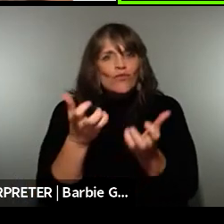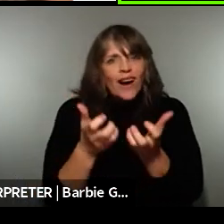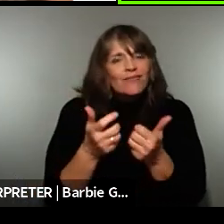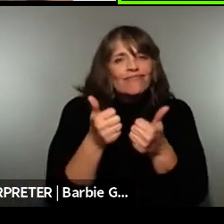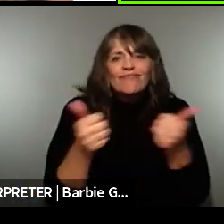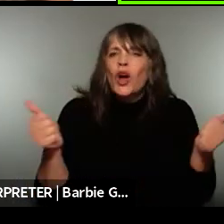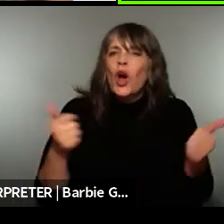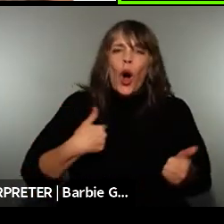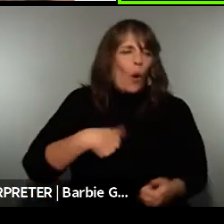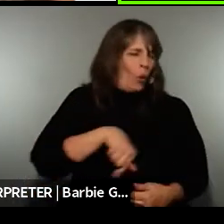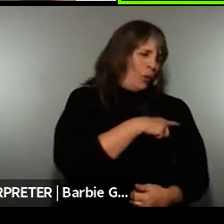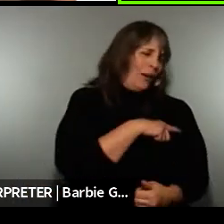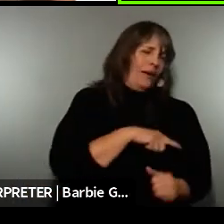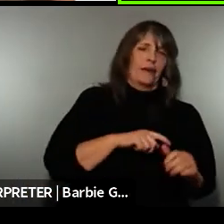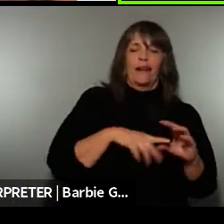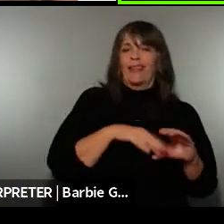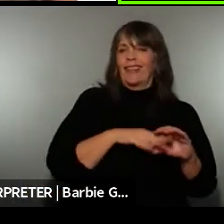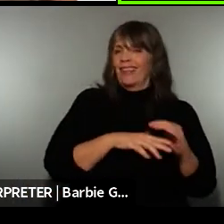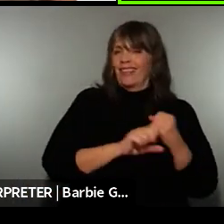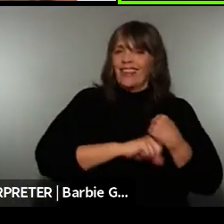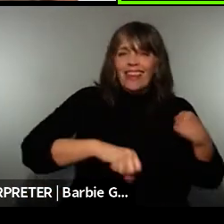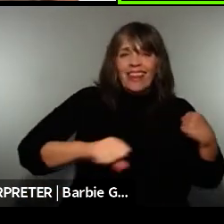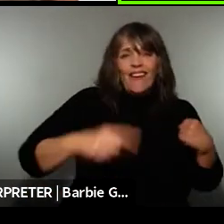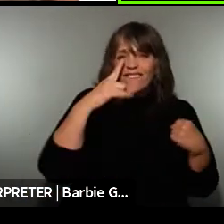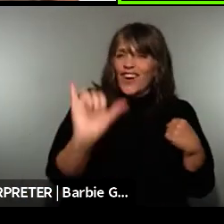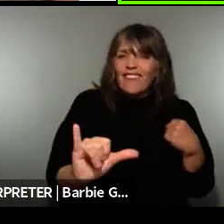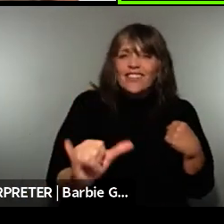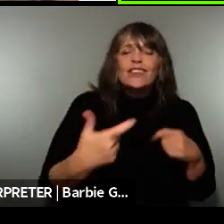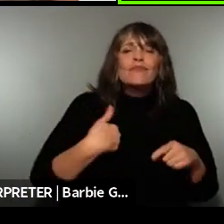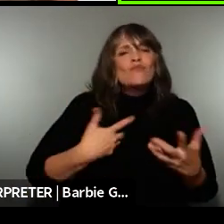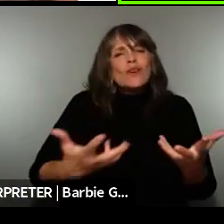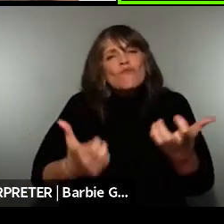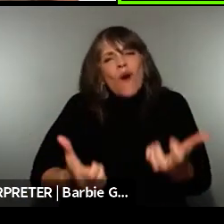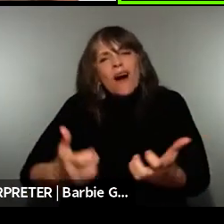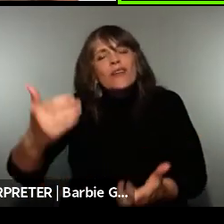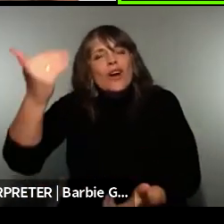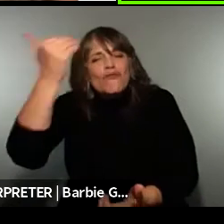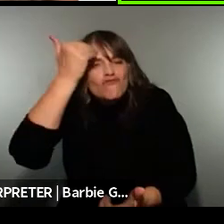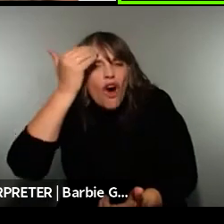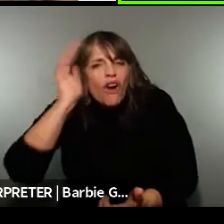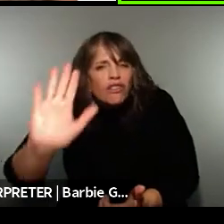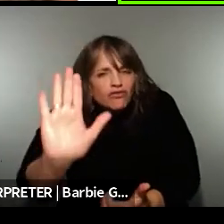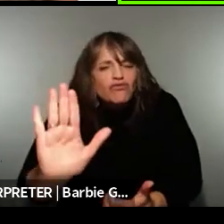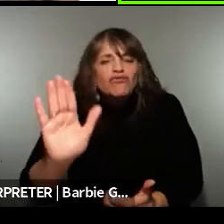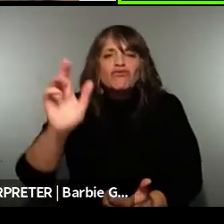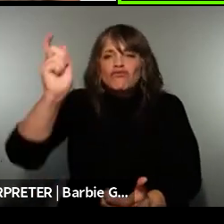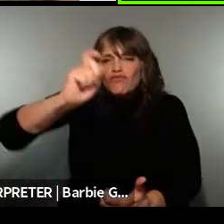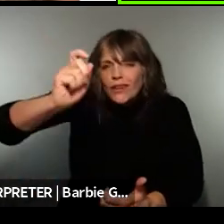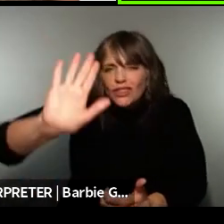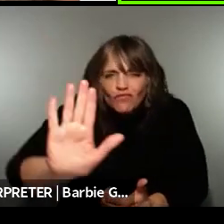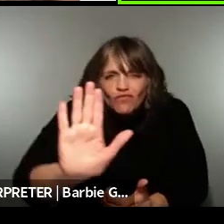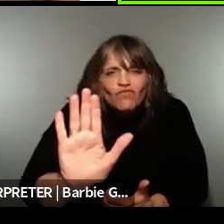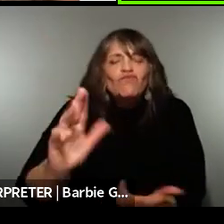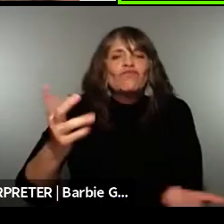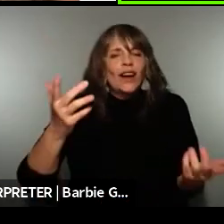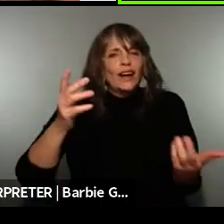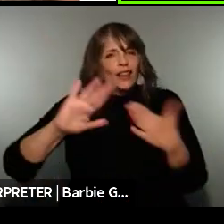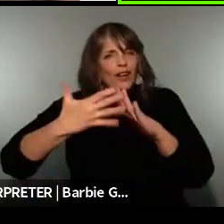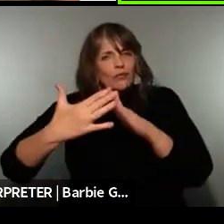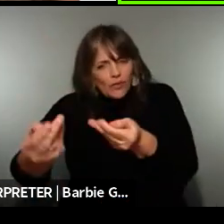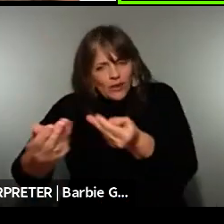looking towards all of the knowledge and wisdom and experience within the community. And so, as we said earlier, we never